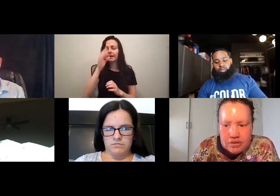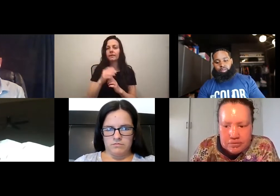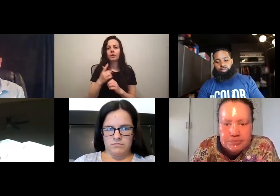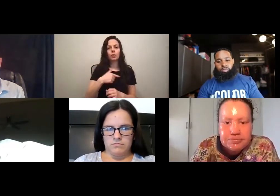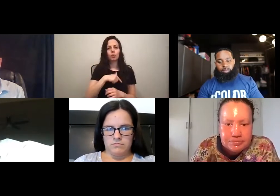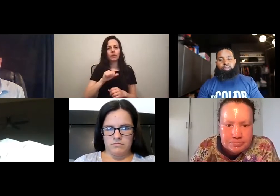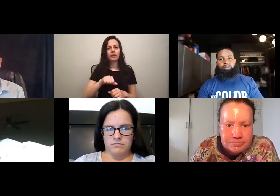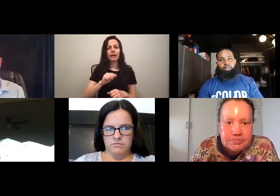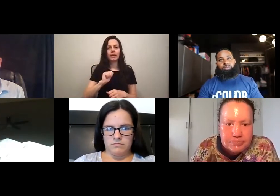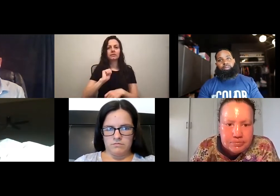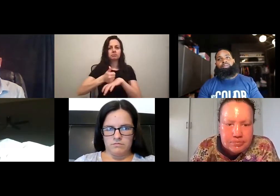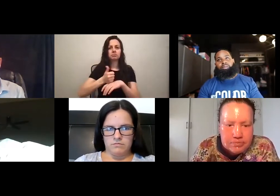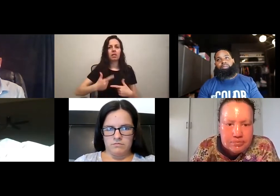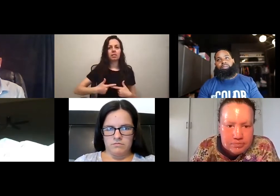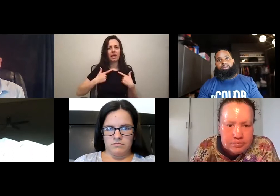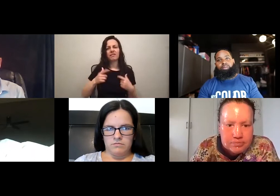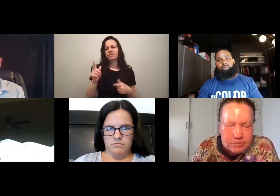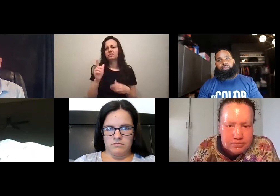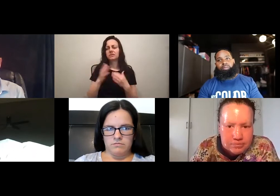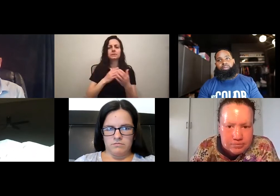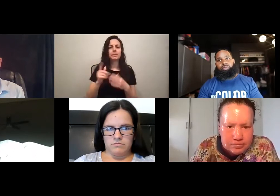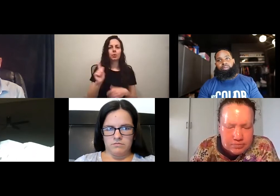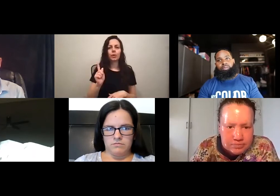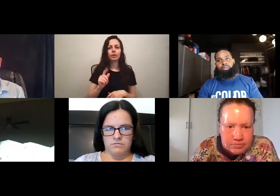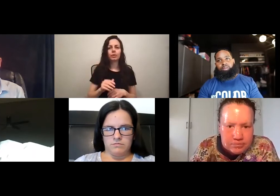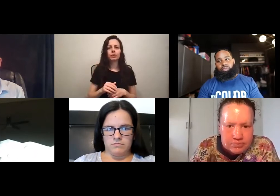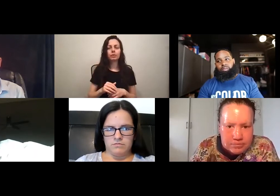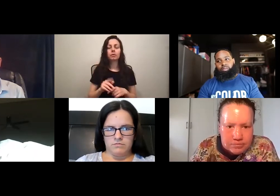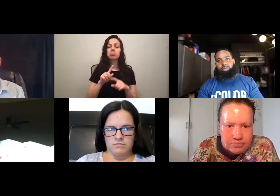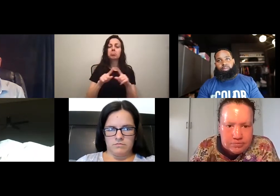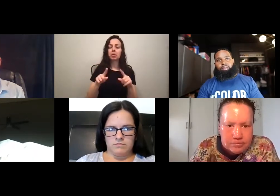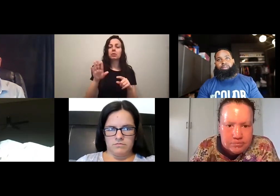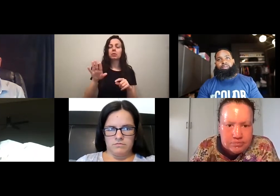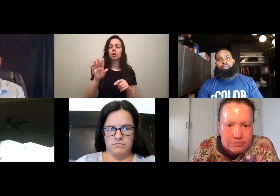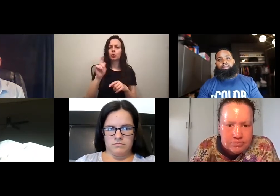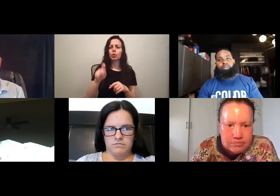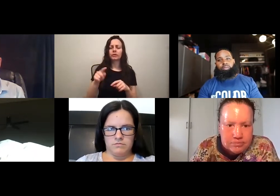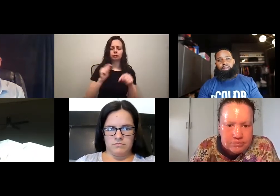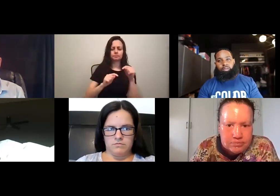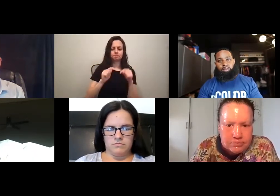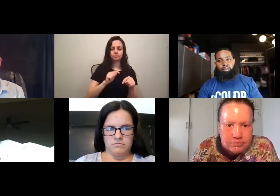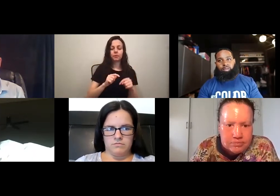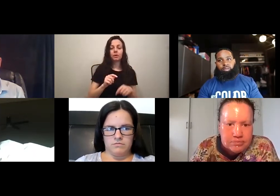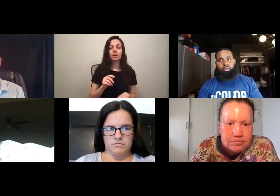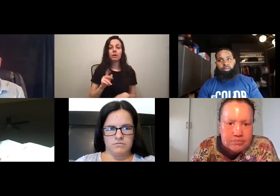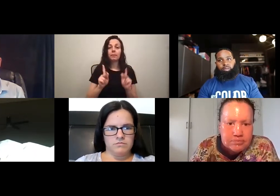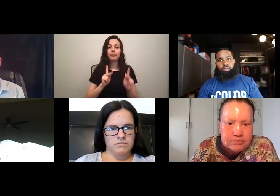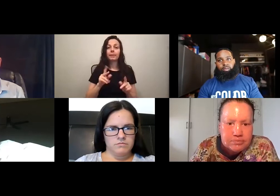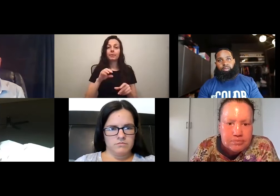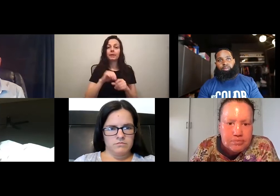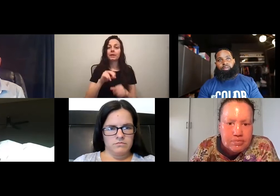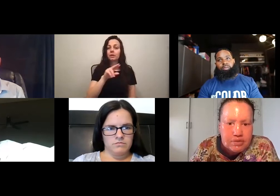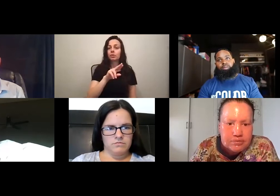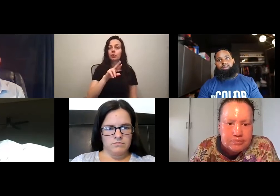live. But going back to the core of your question, sometimes people in urban settings versus